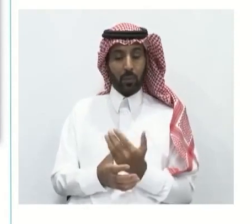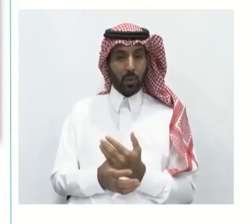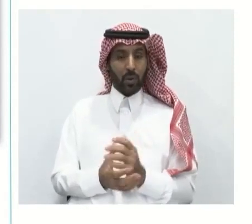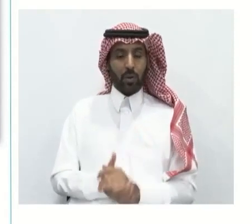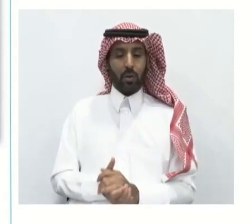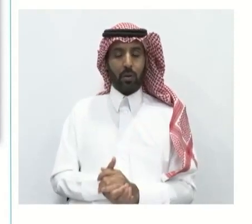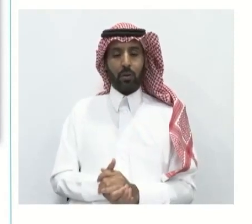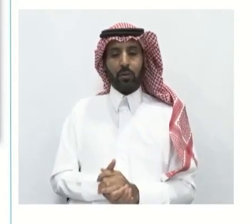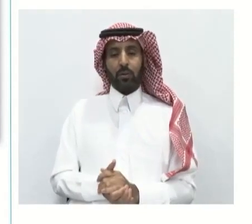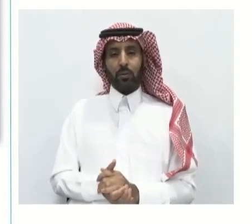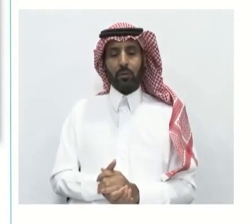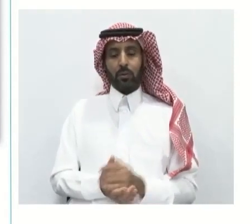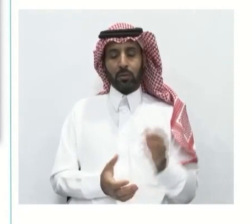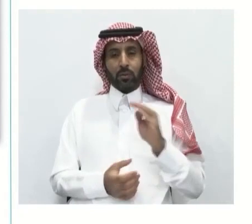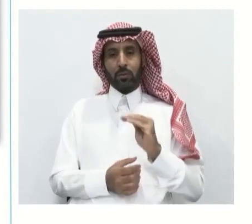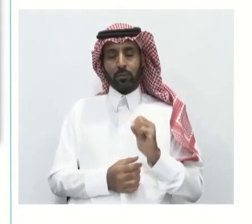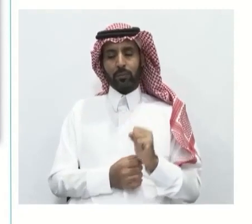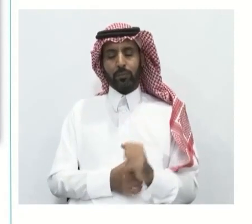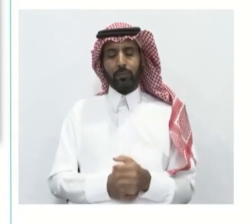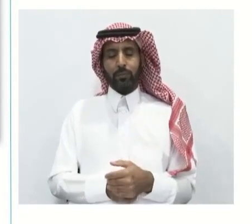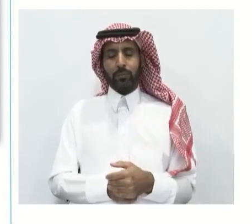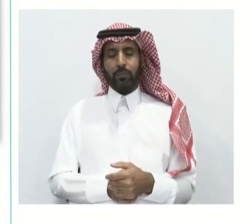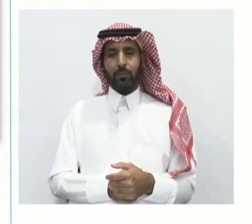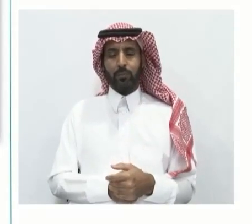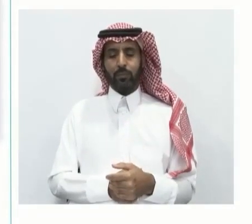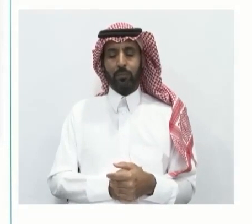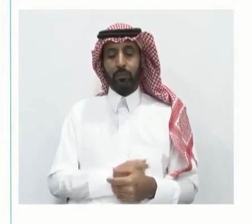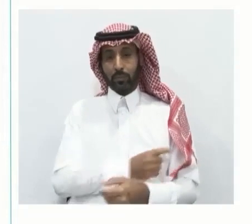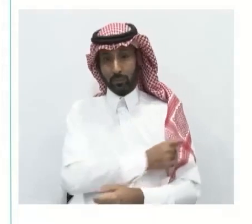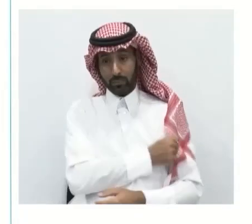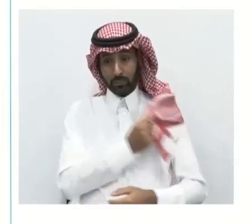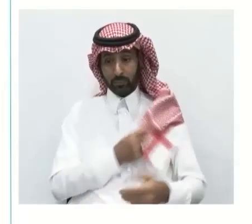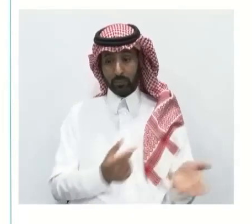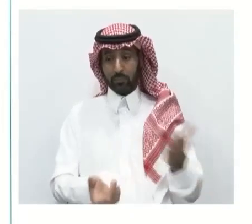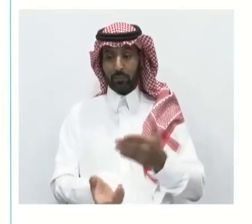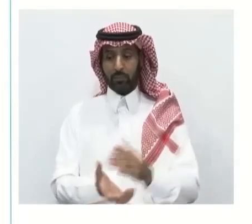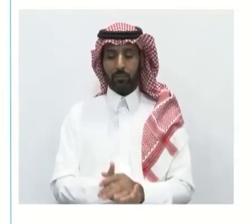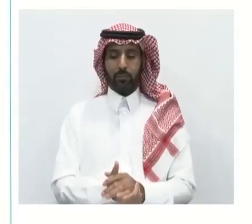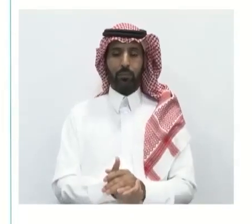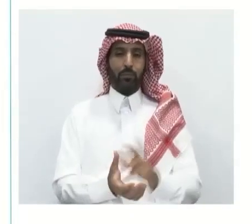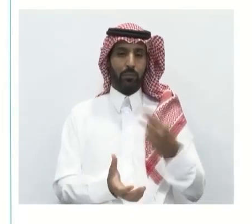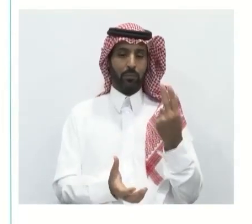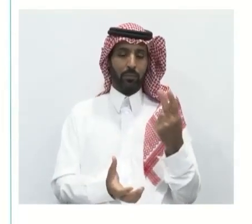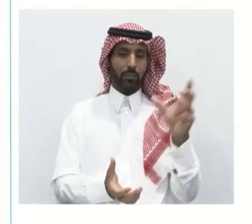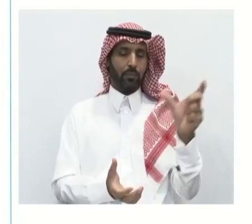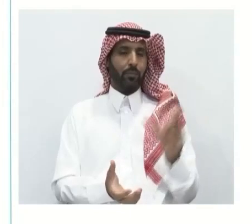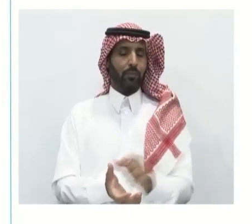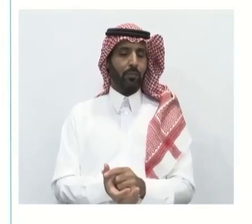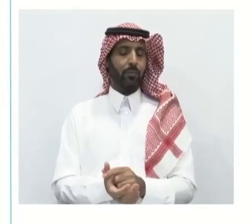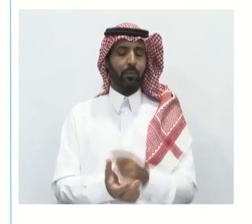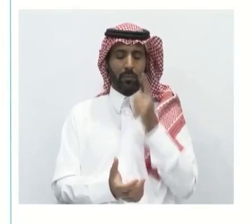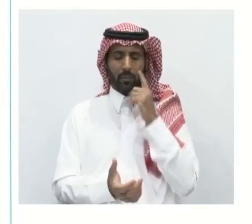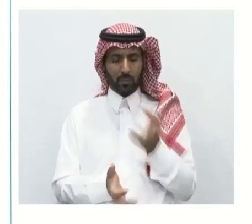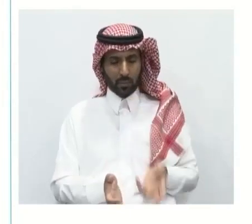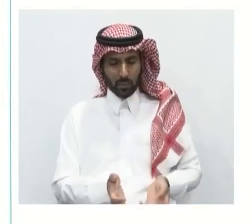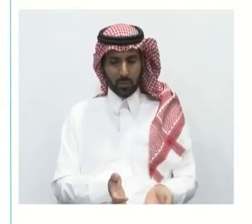we have answered this, the question, the why. So let's continue with the second article here, the case of the bowling